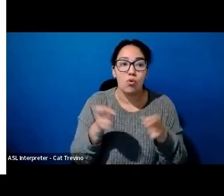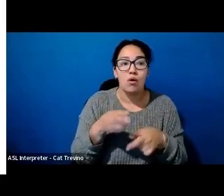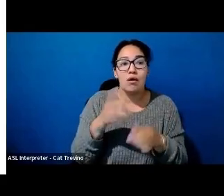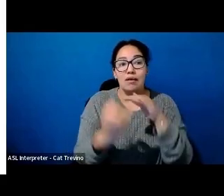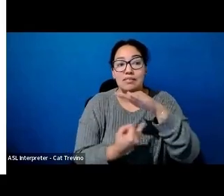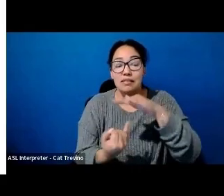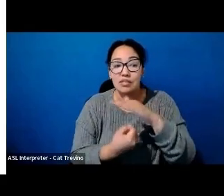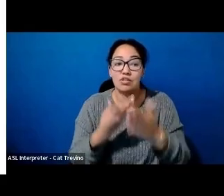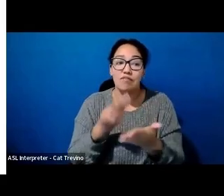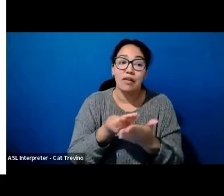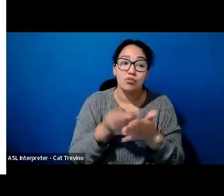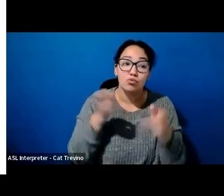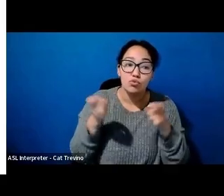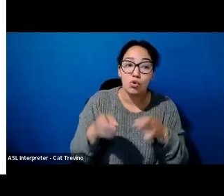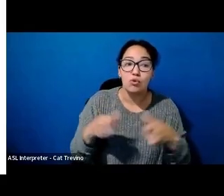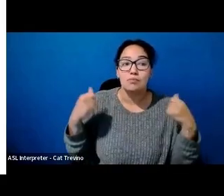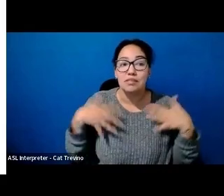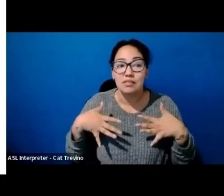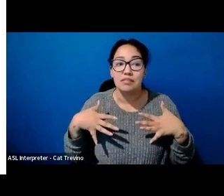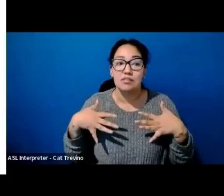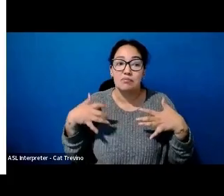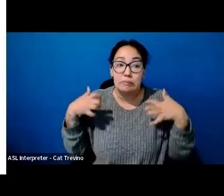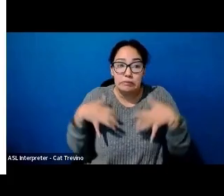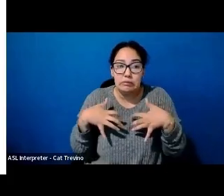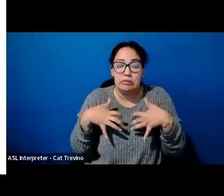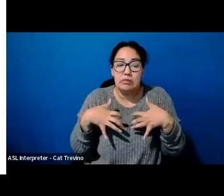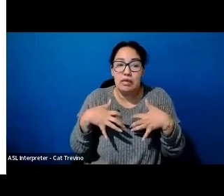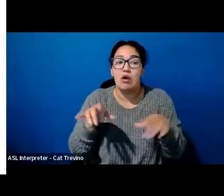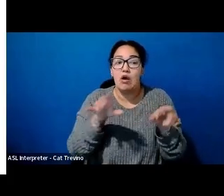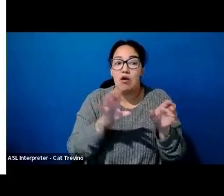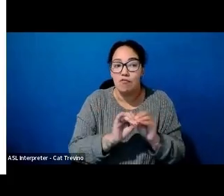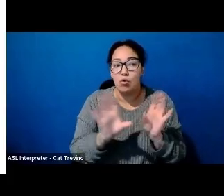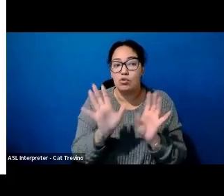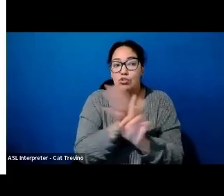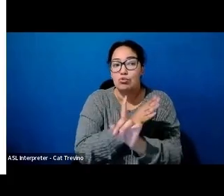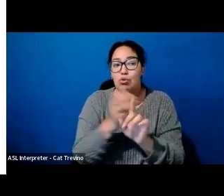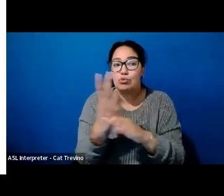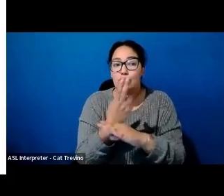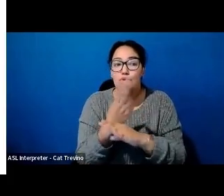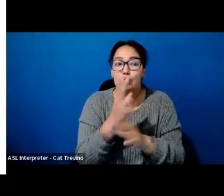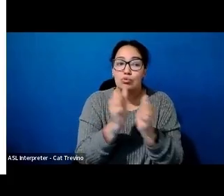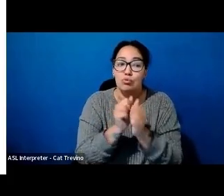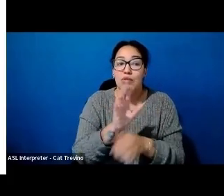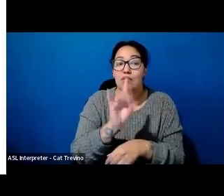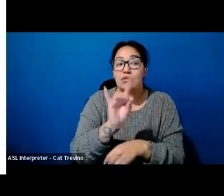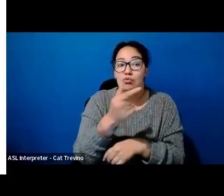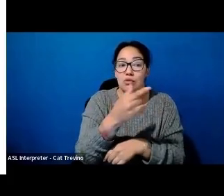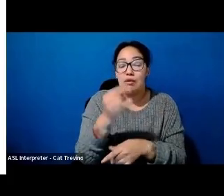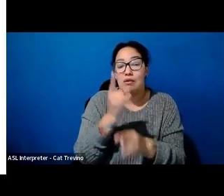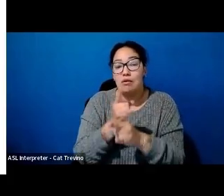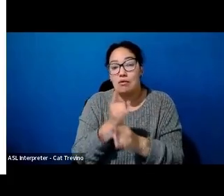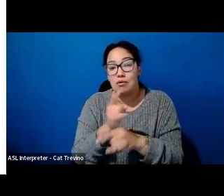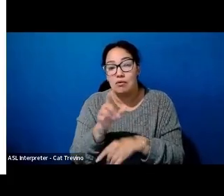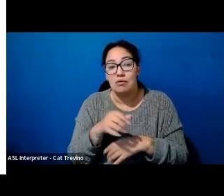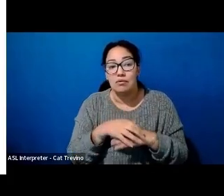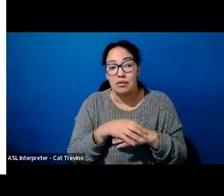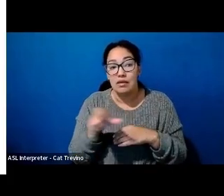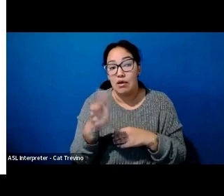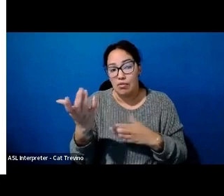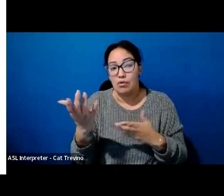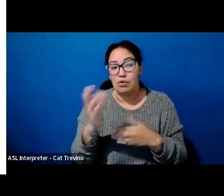control, intimidation, fear, and certainly the coerced use of substances, including alcohol and